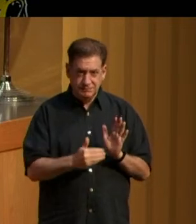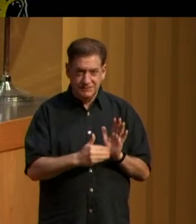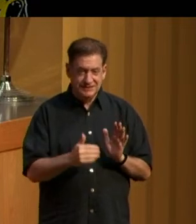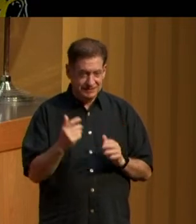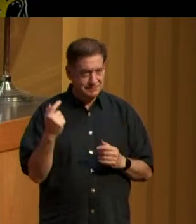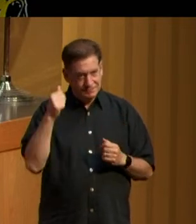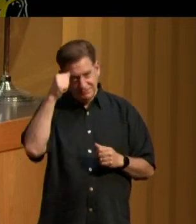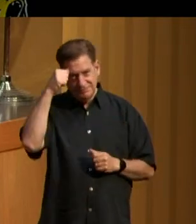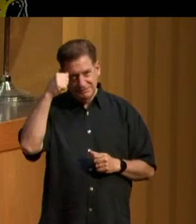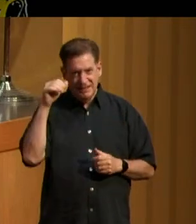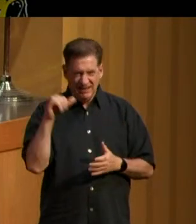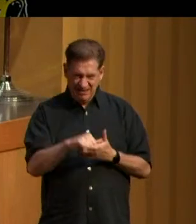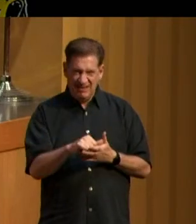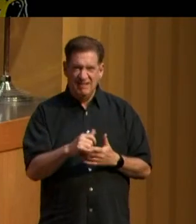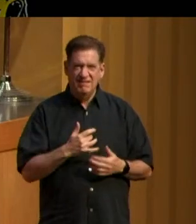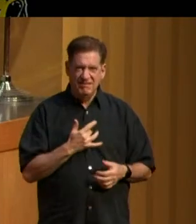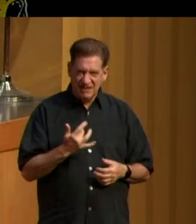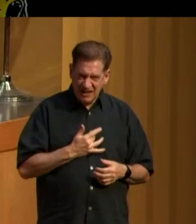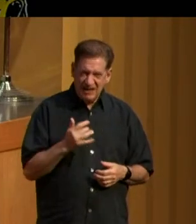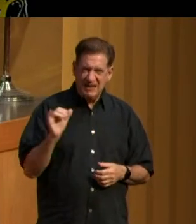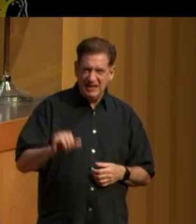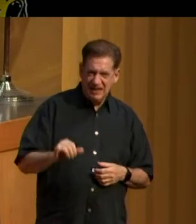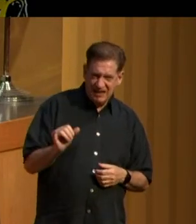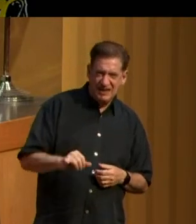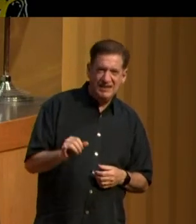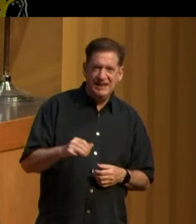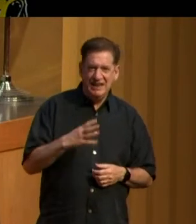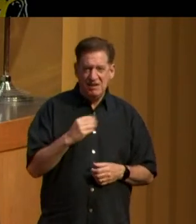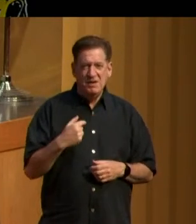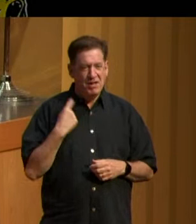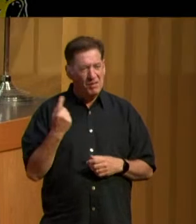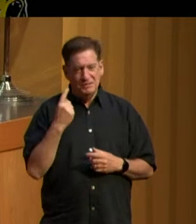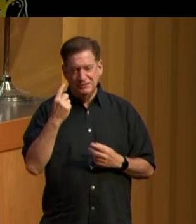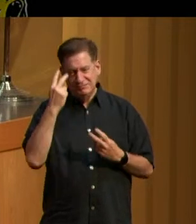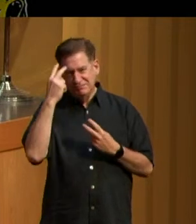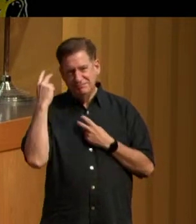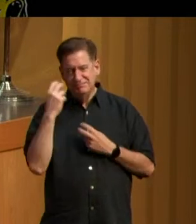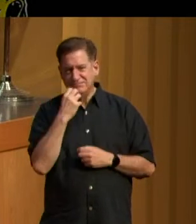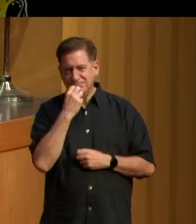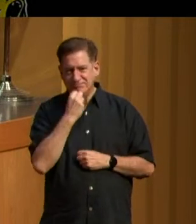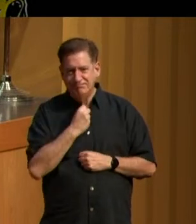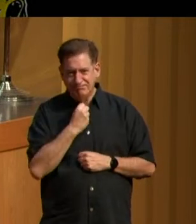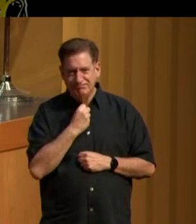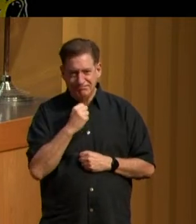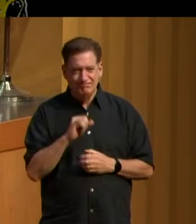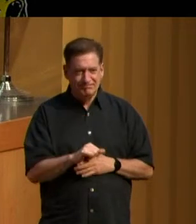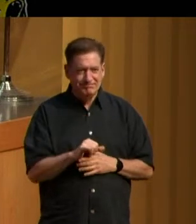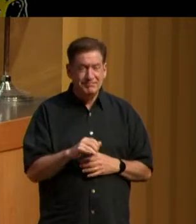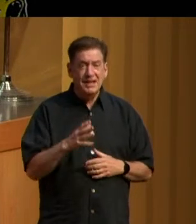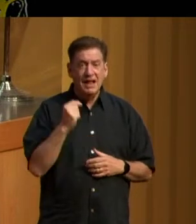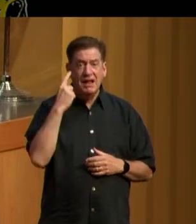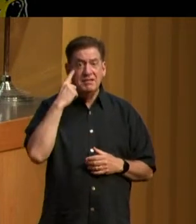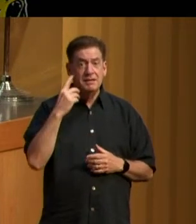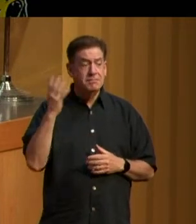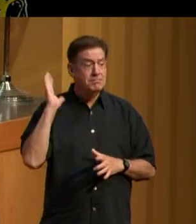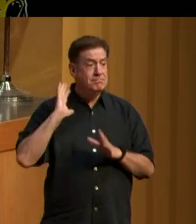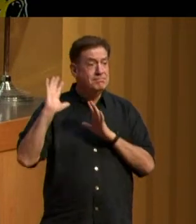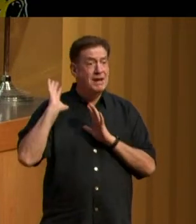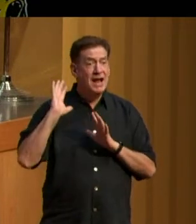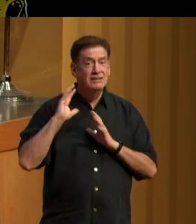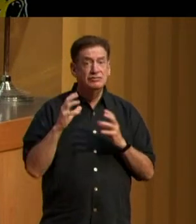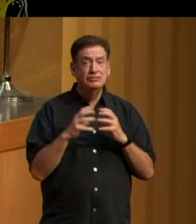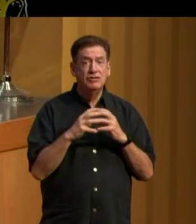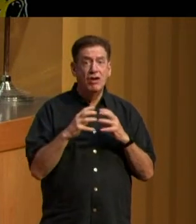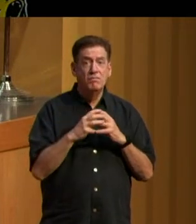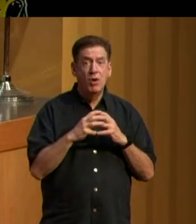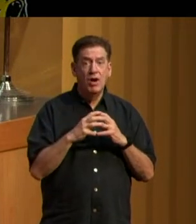remember like, oh, that's how it felt. I still get the goosebumps, and we'll always treasure that. And I think the past softball athletes